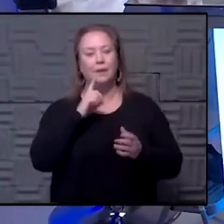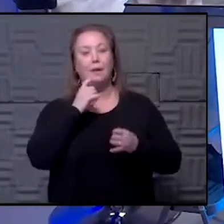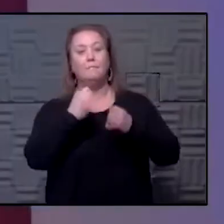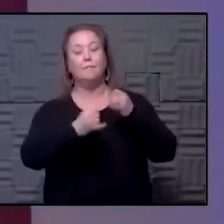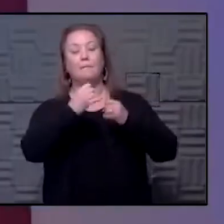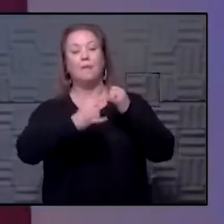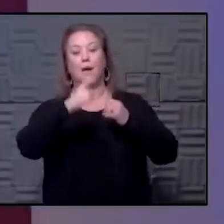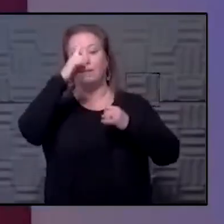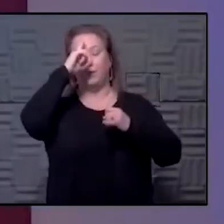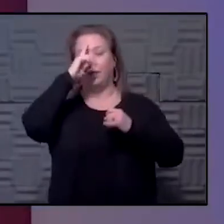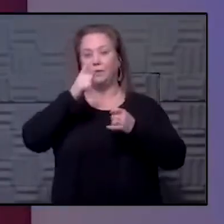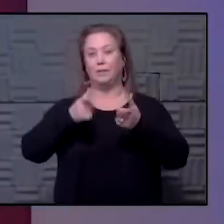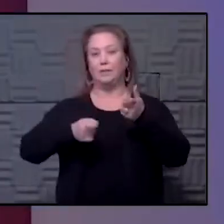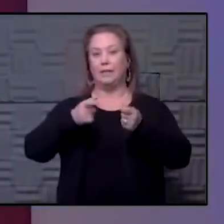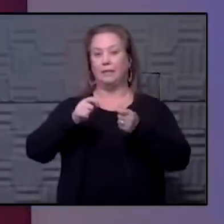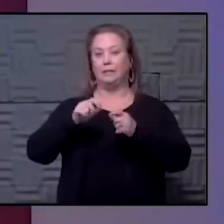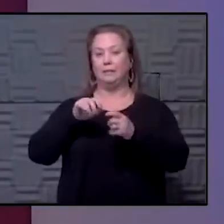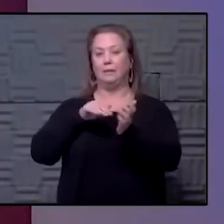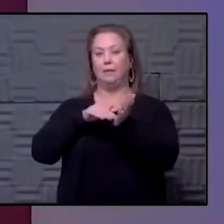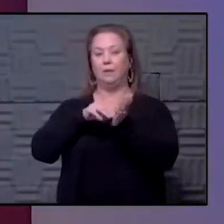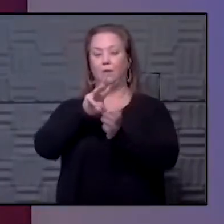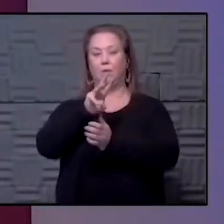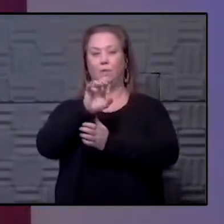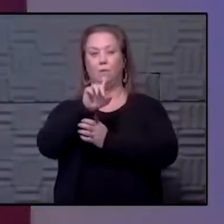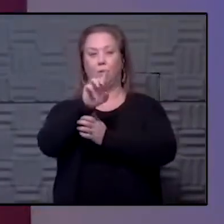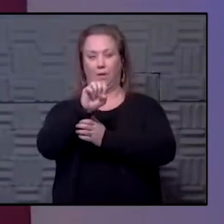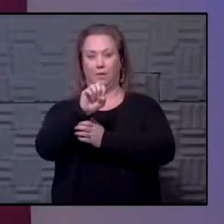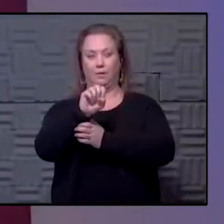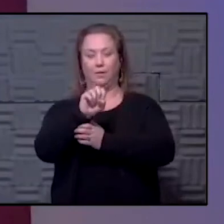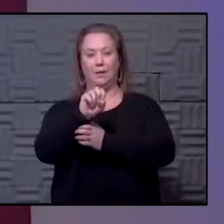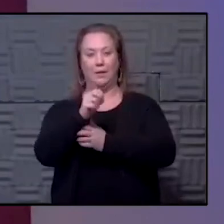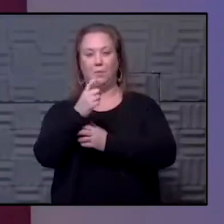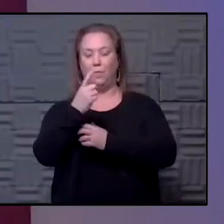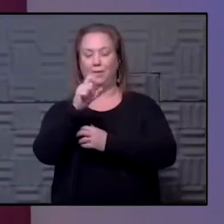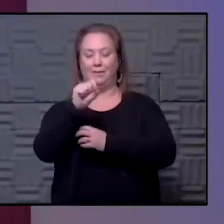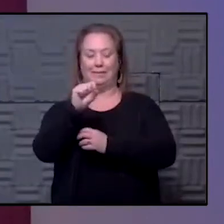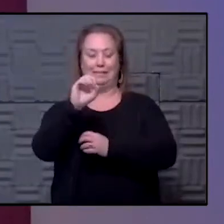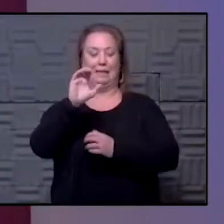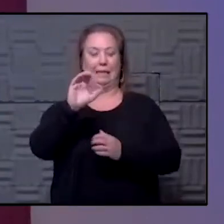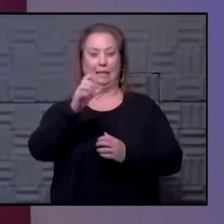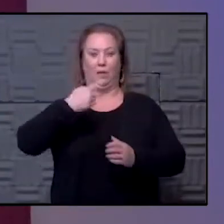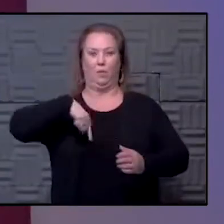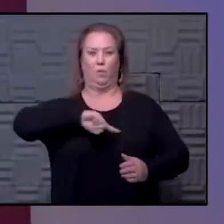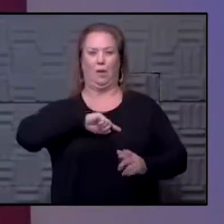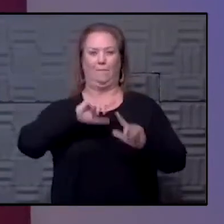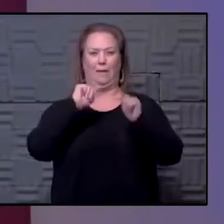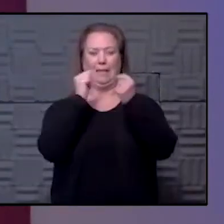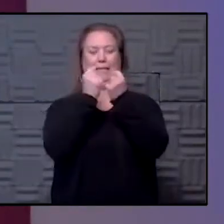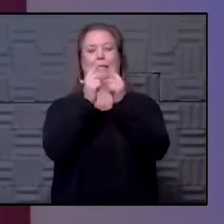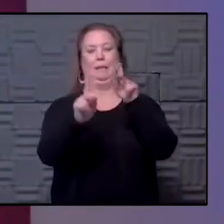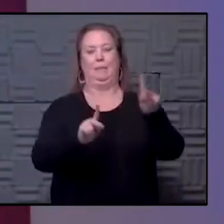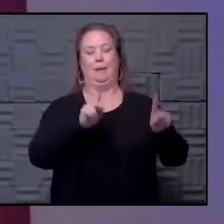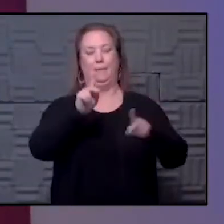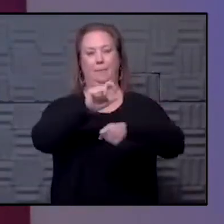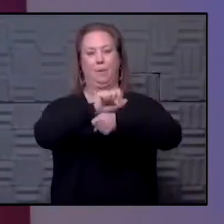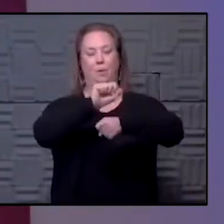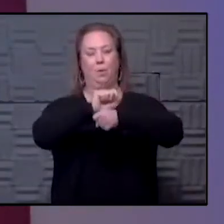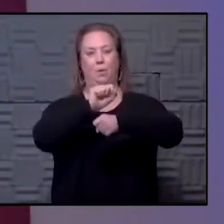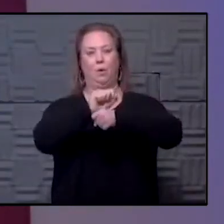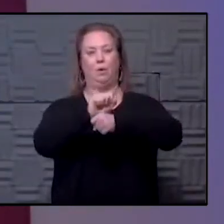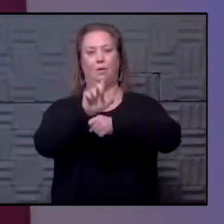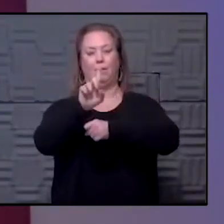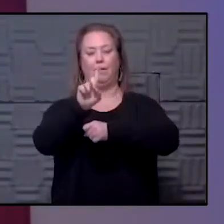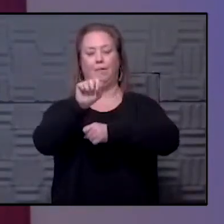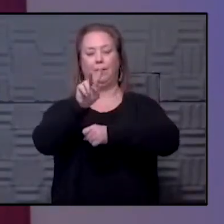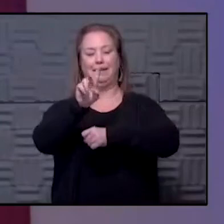able to just text Dr. Wild and get that data in just a second. We have a whole team of folks that work on David's